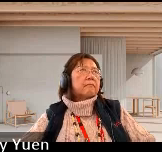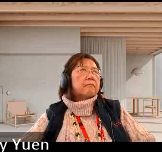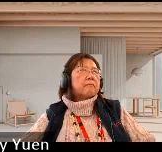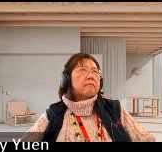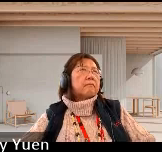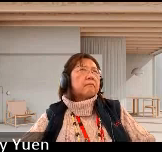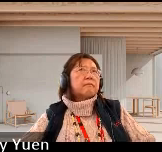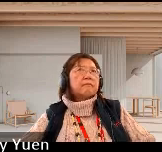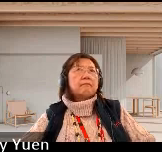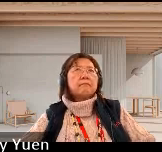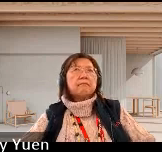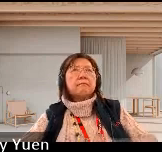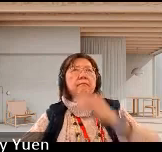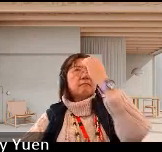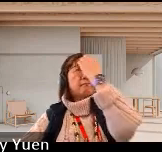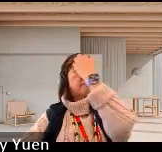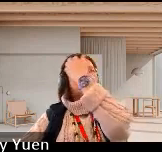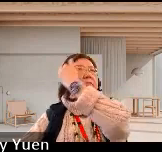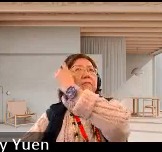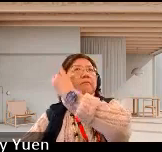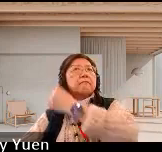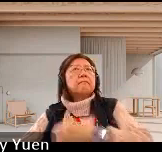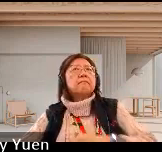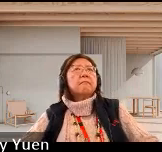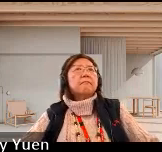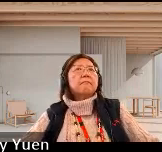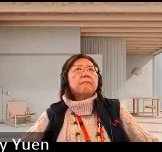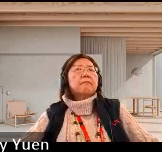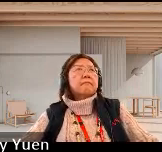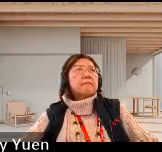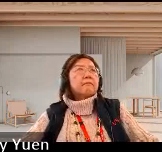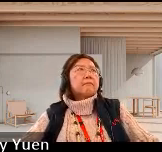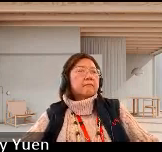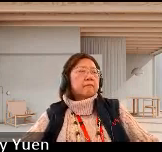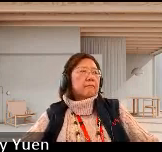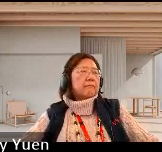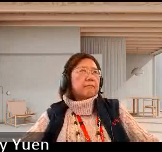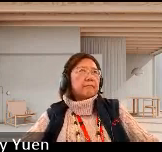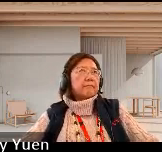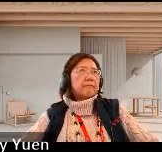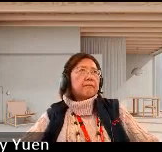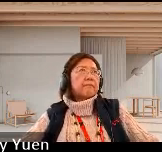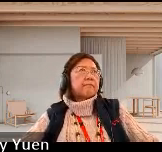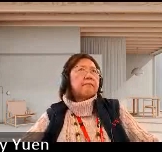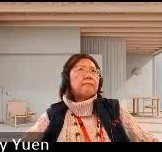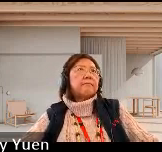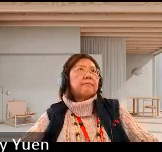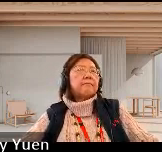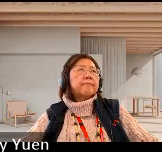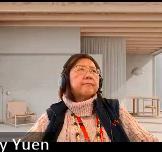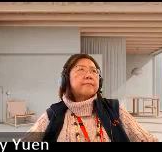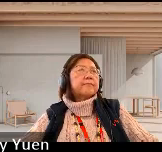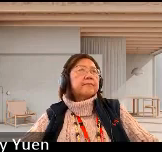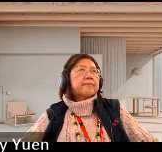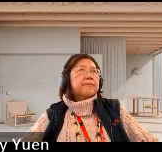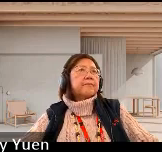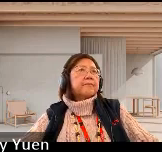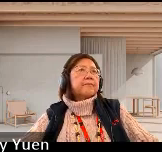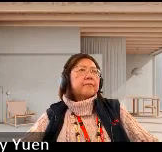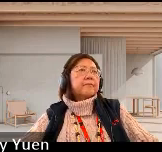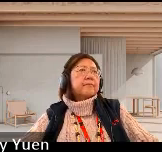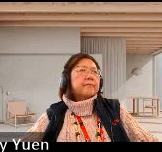we do to create a meaningful life, and all the things we do so we can engage with wider society and culture. And it's these meaningful